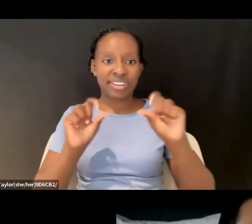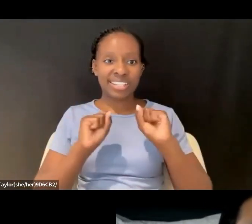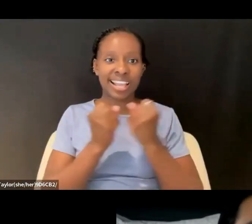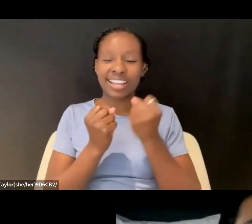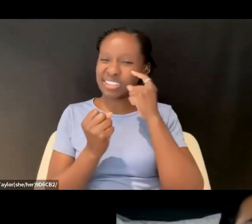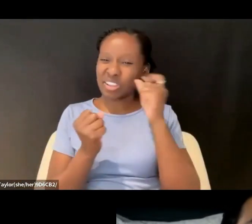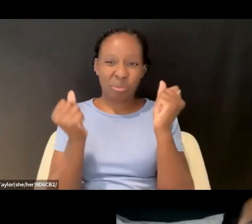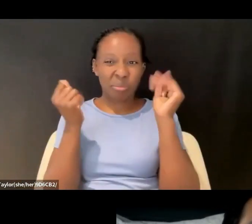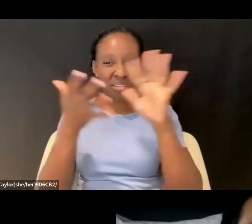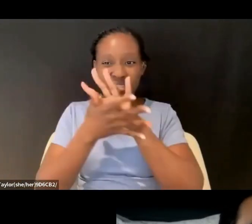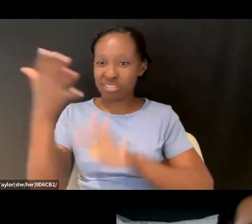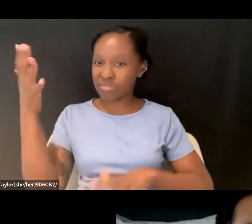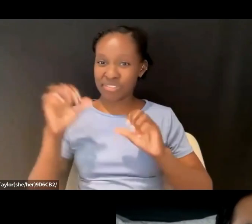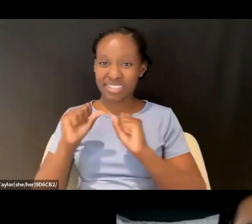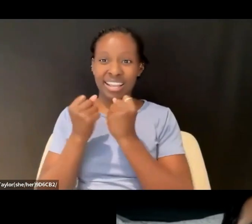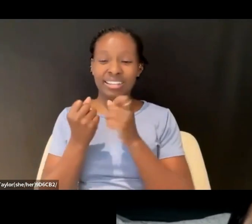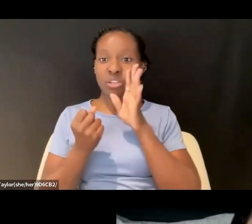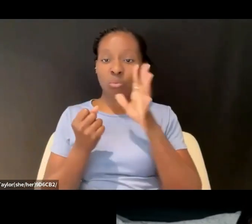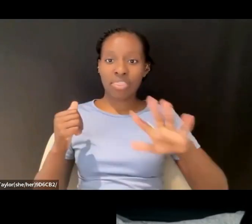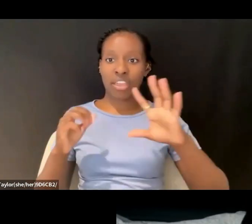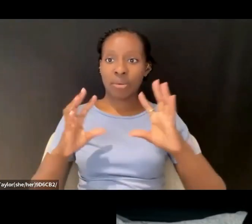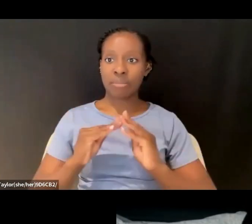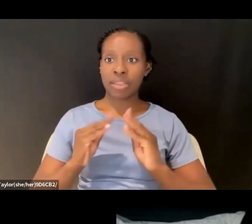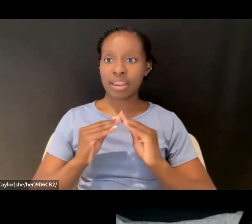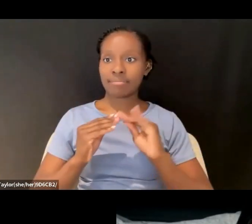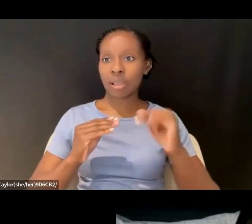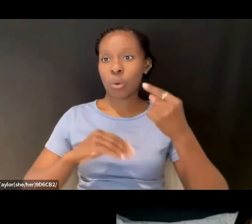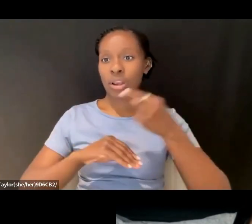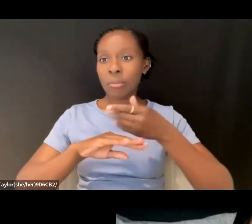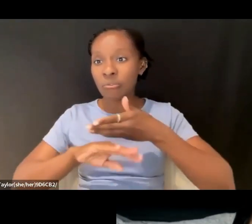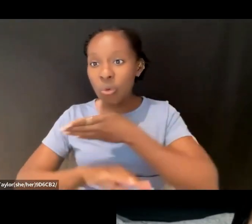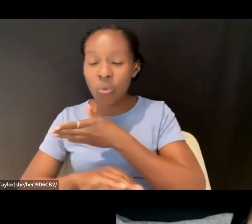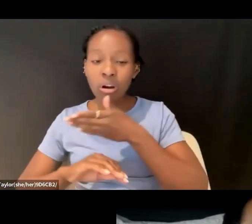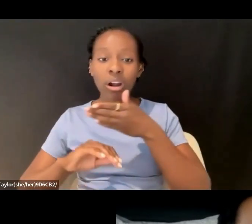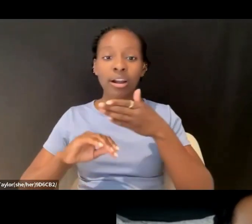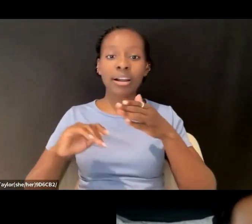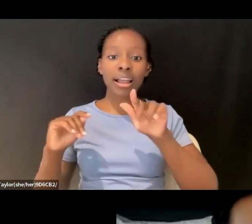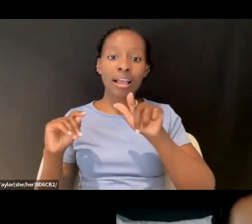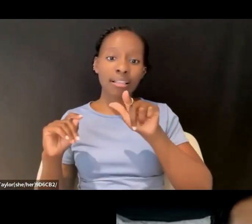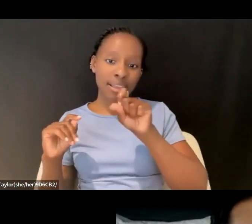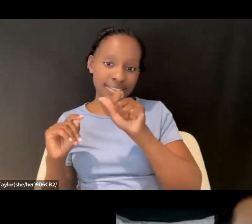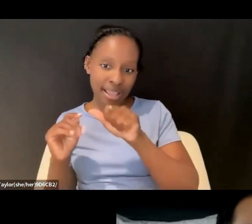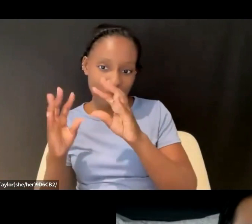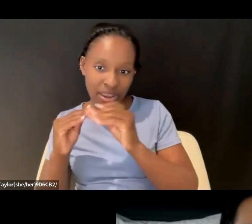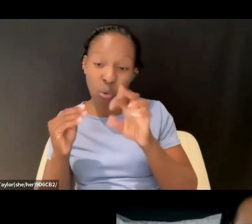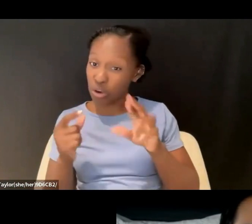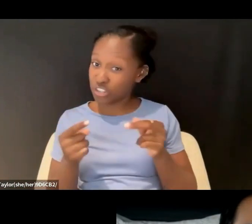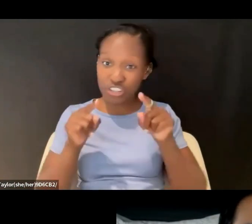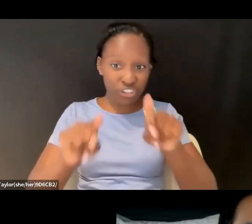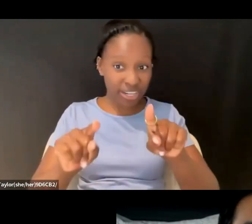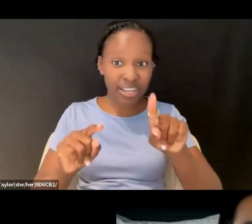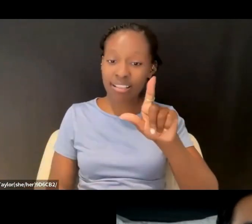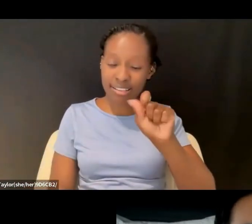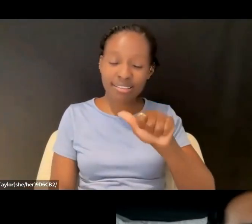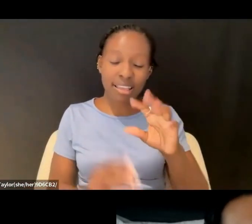them actually that will hold their meetings like the day before the LSA annual meeting, or some of them will happen during the LSA annual